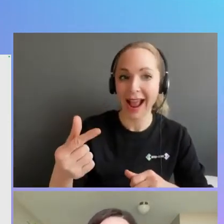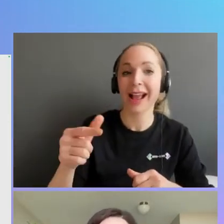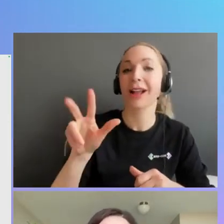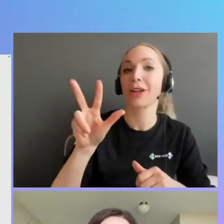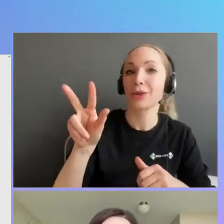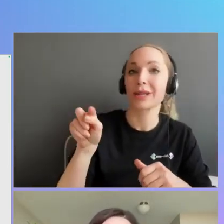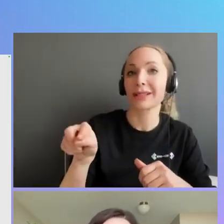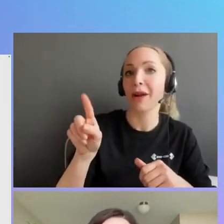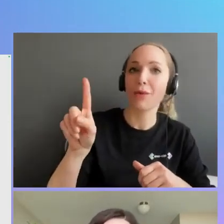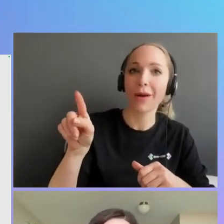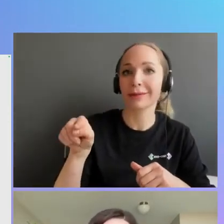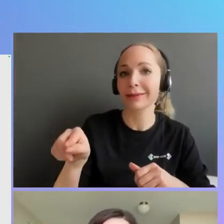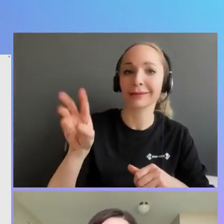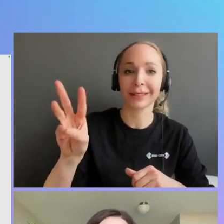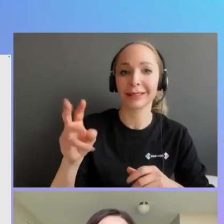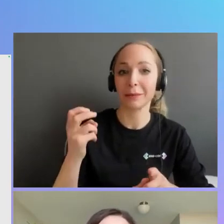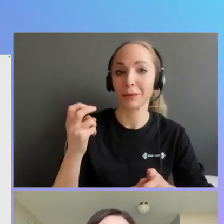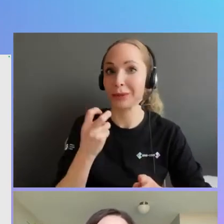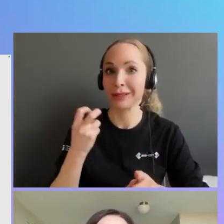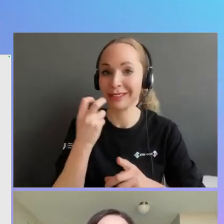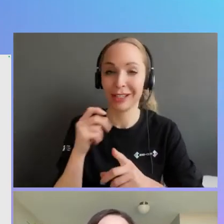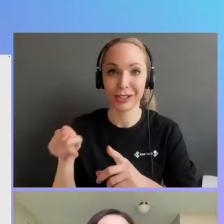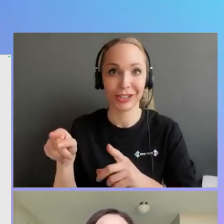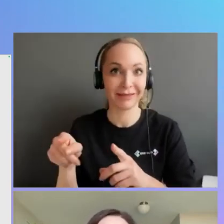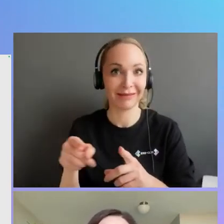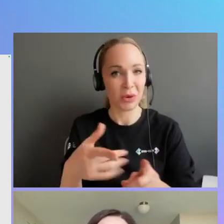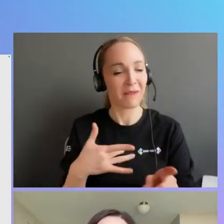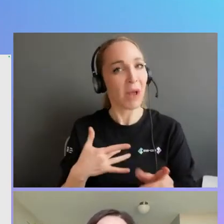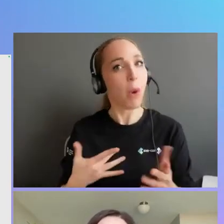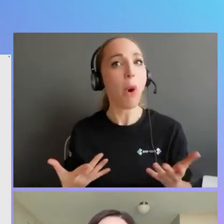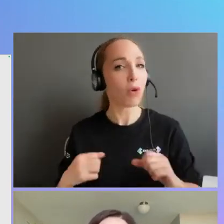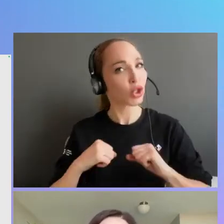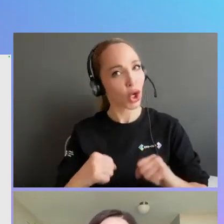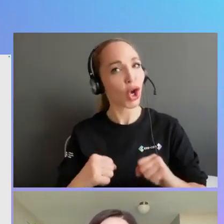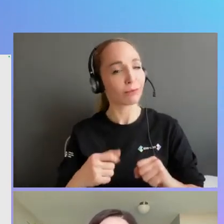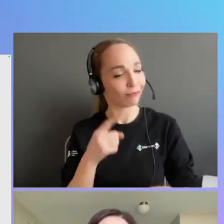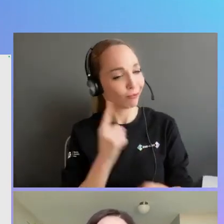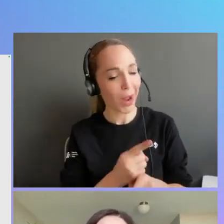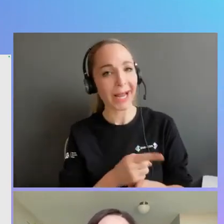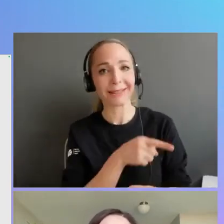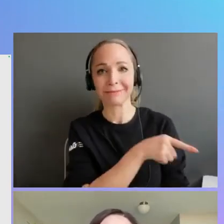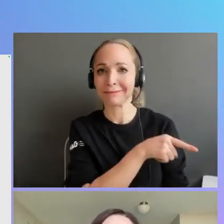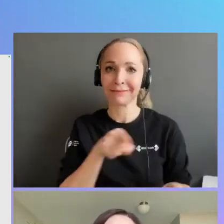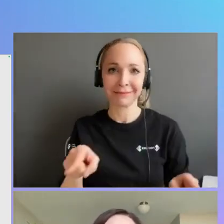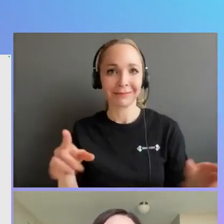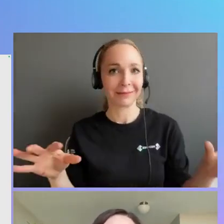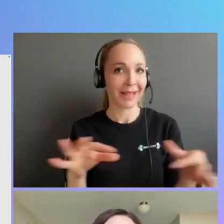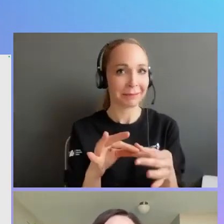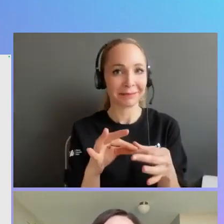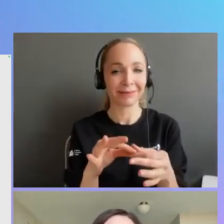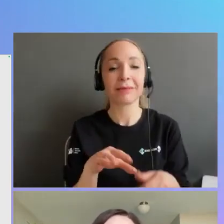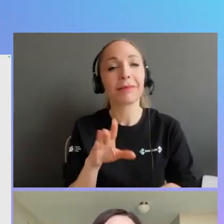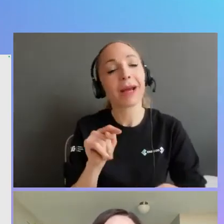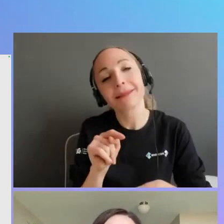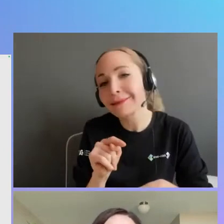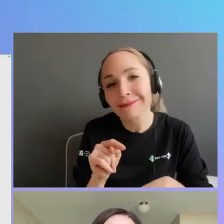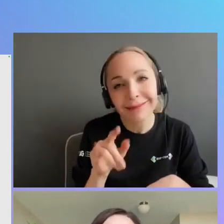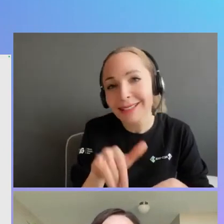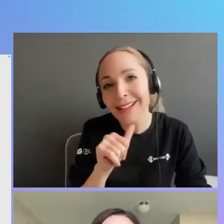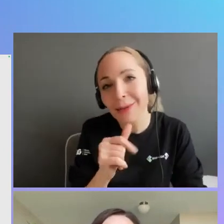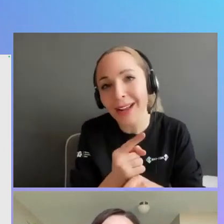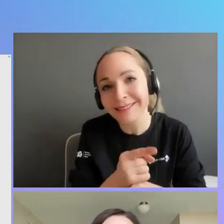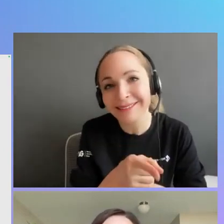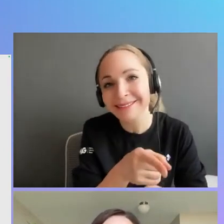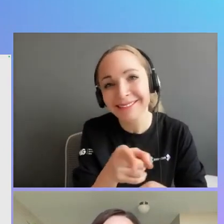security that you've covered pronunciation with your testing. In fact, that's not quite the right mapping for this example. We wouldn't here at DQ flag this